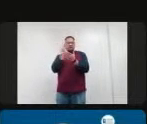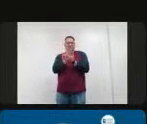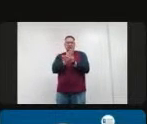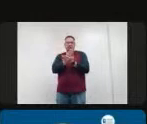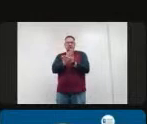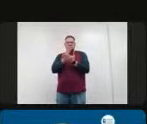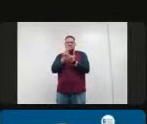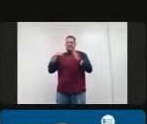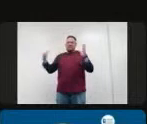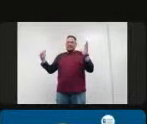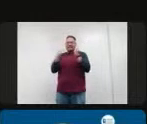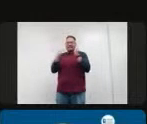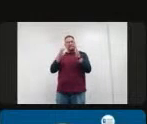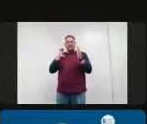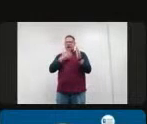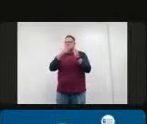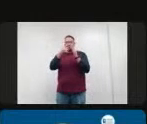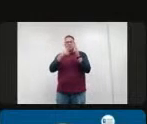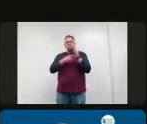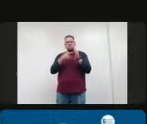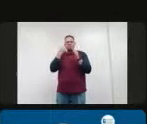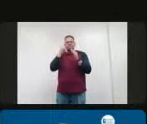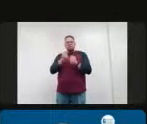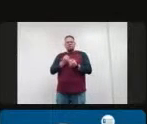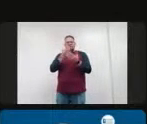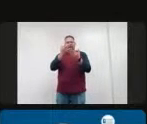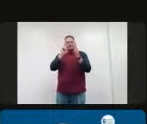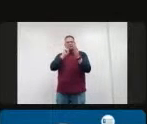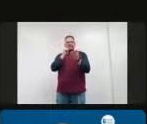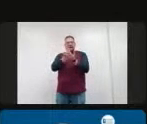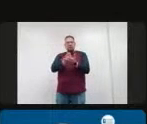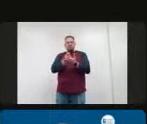our rules for providing testimony.